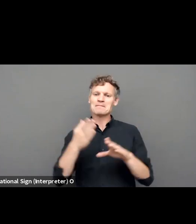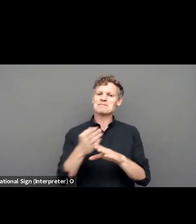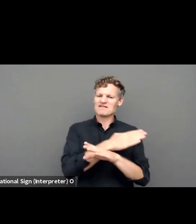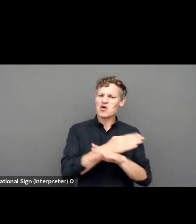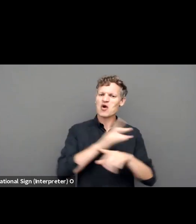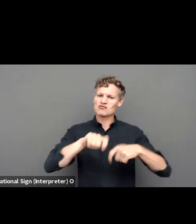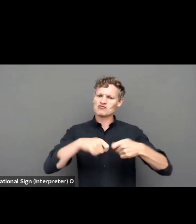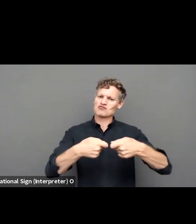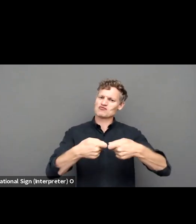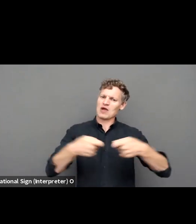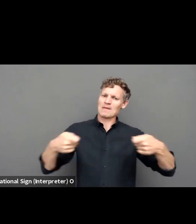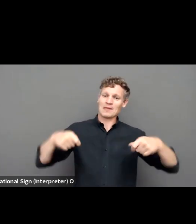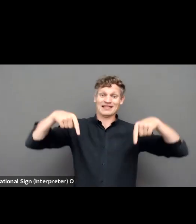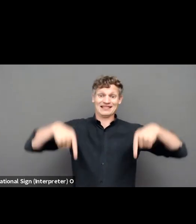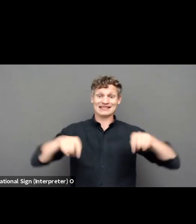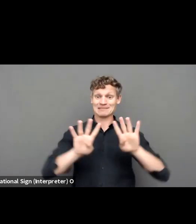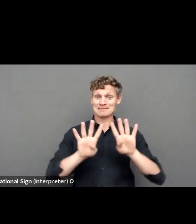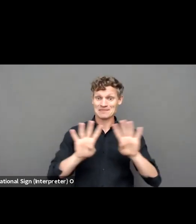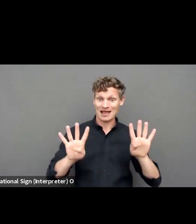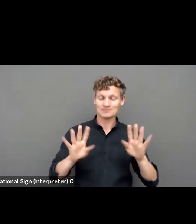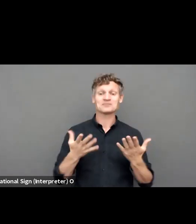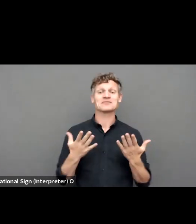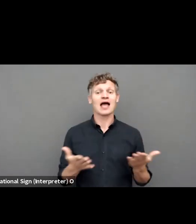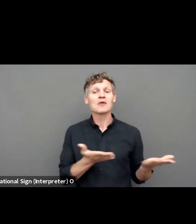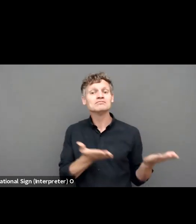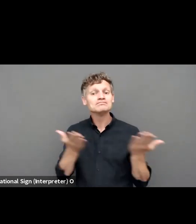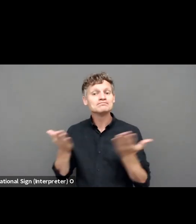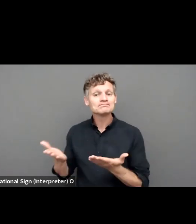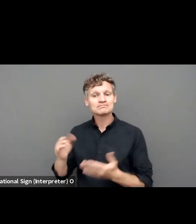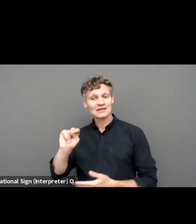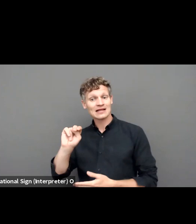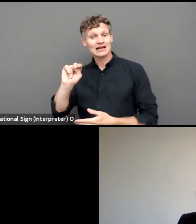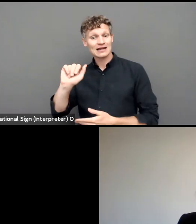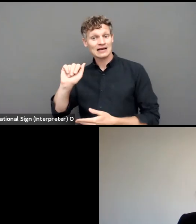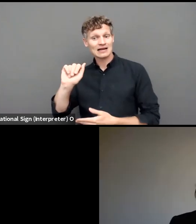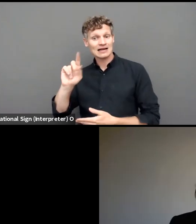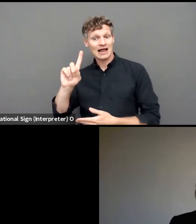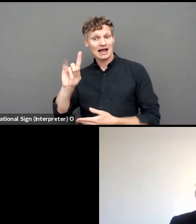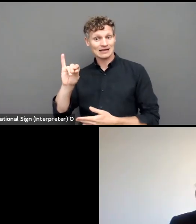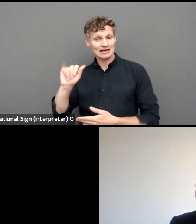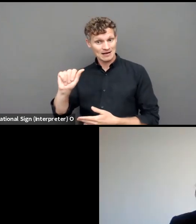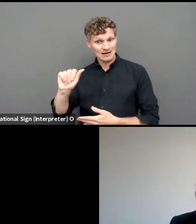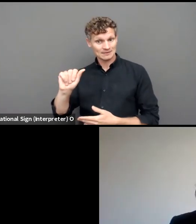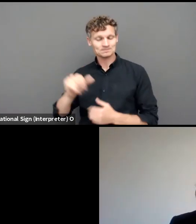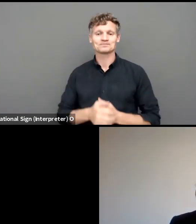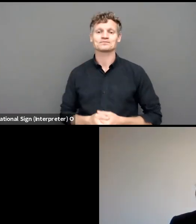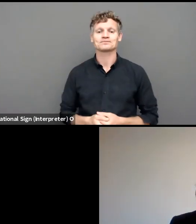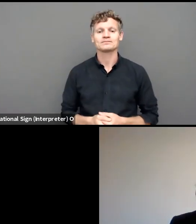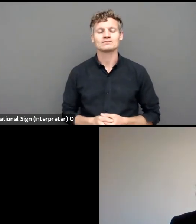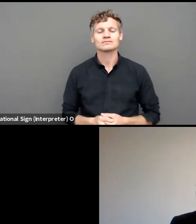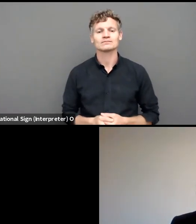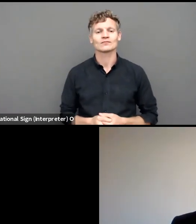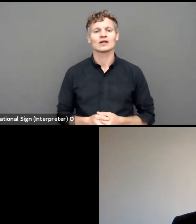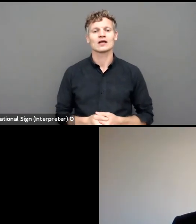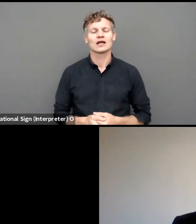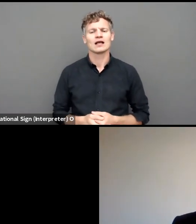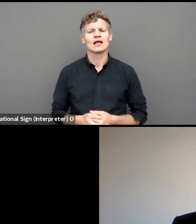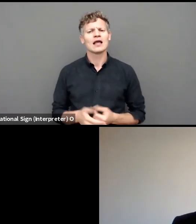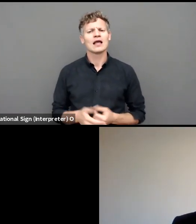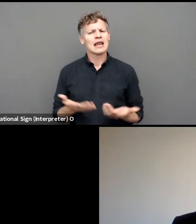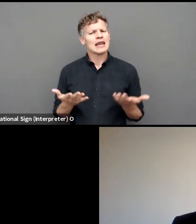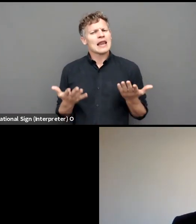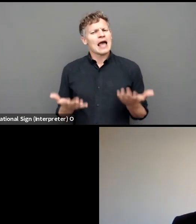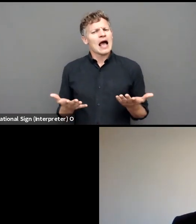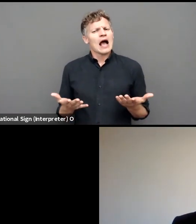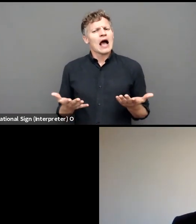Nadia, allow me to come to you with this, because I think at the core of this, although it hasn't been said, is